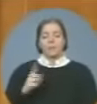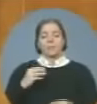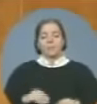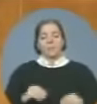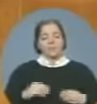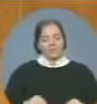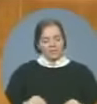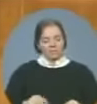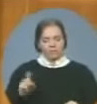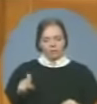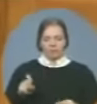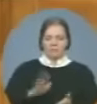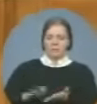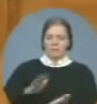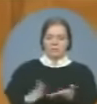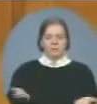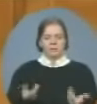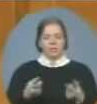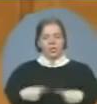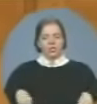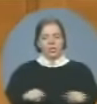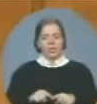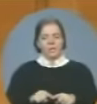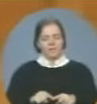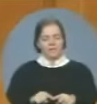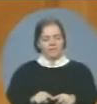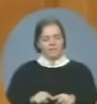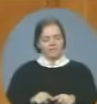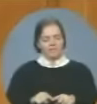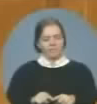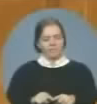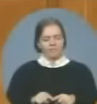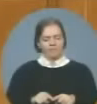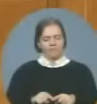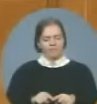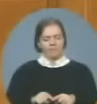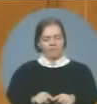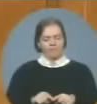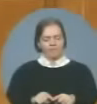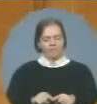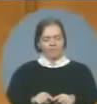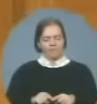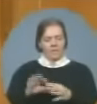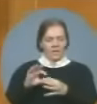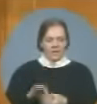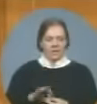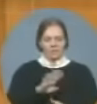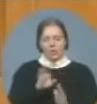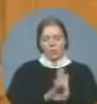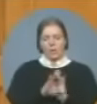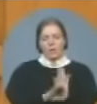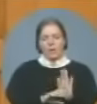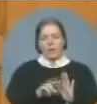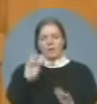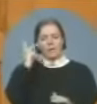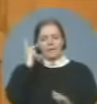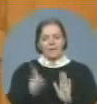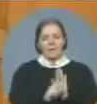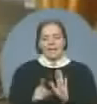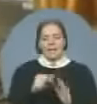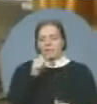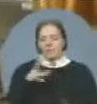Commons and apologize for this outrageous and illegal political behavior. The Honourable